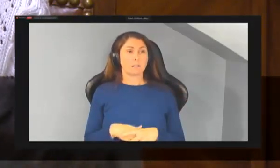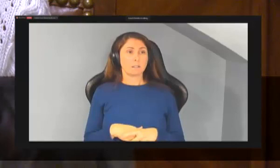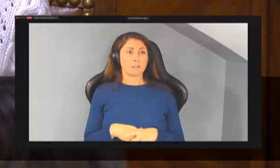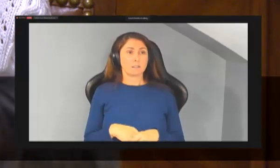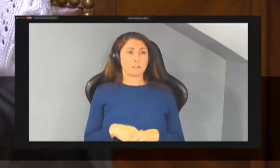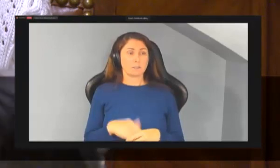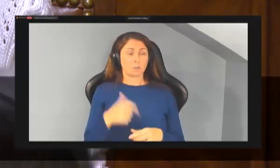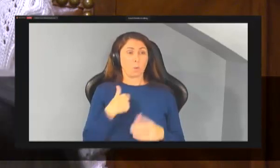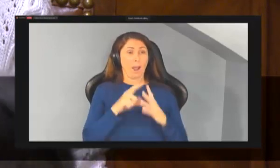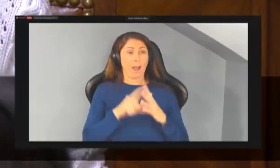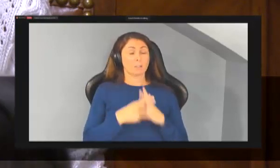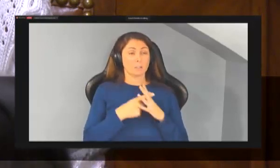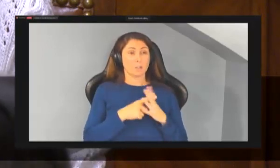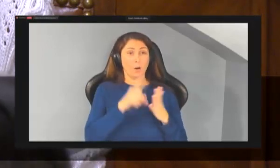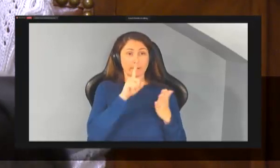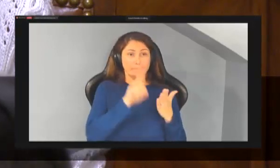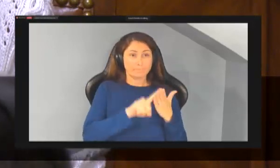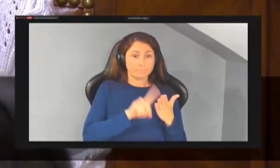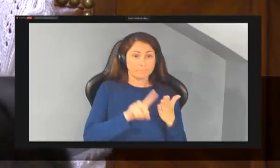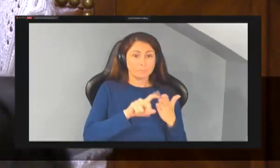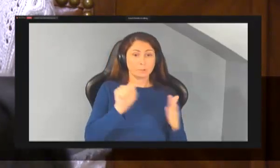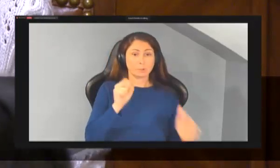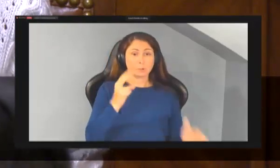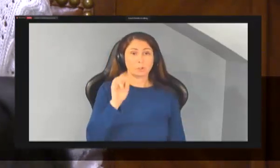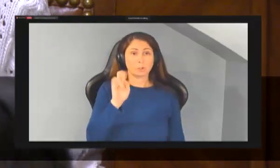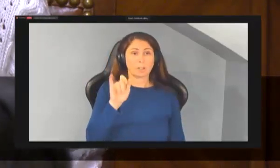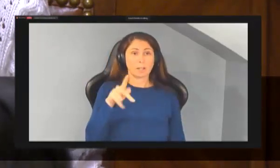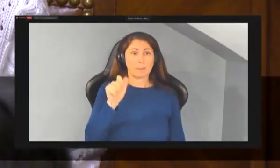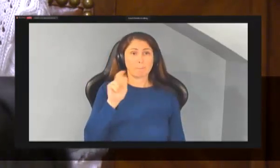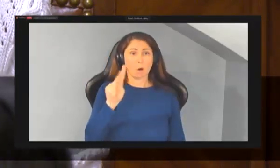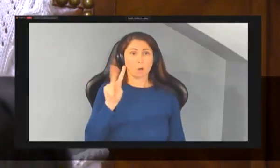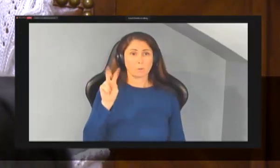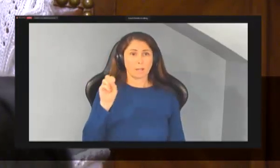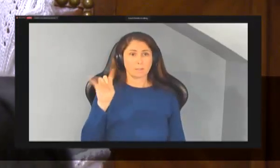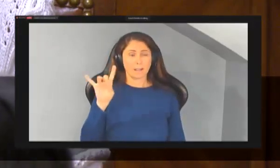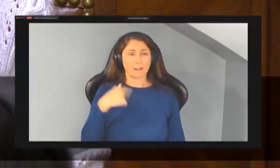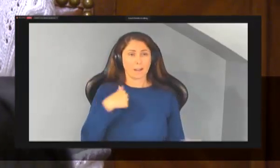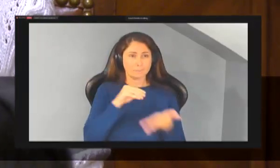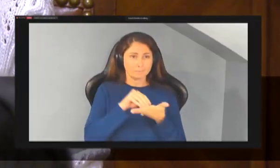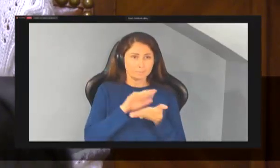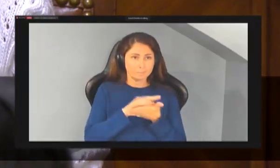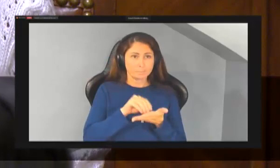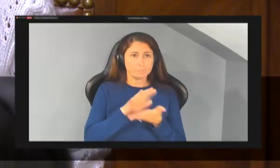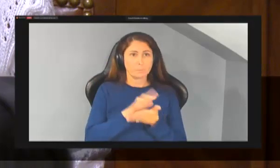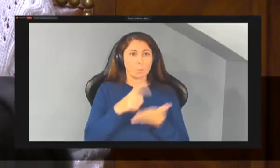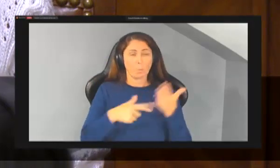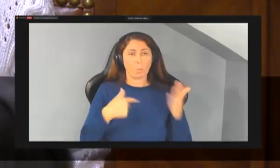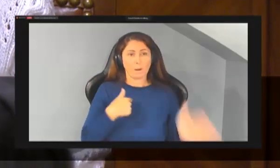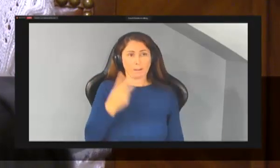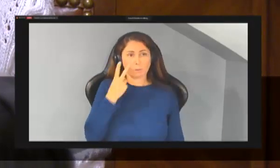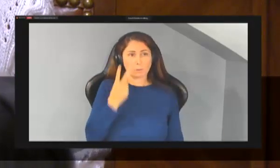started looking hard at Schenley Park in 2008 and documenting what I saw.